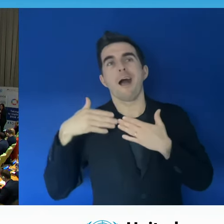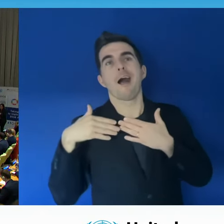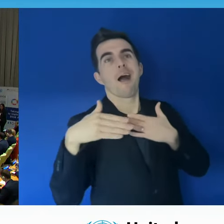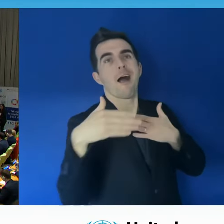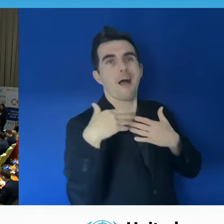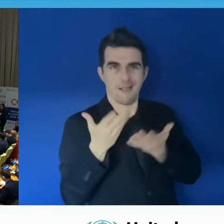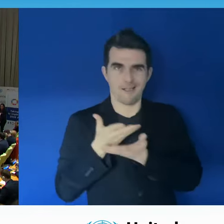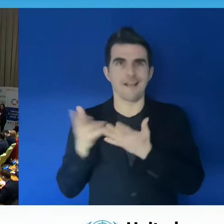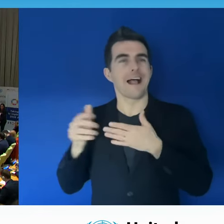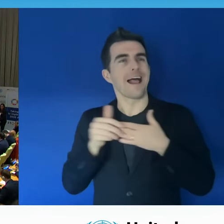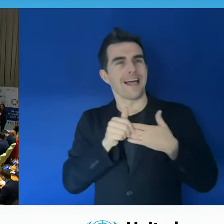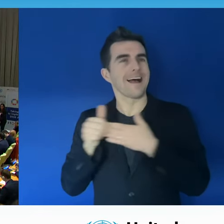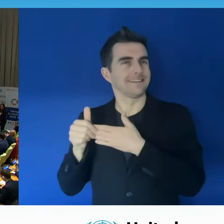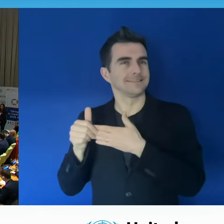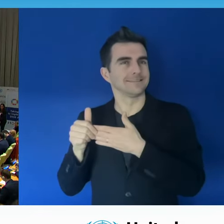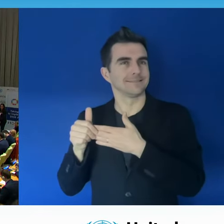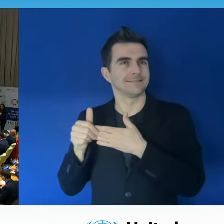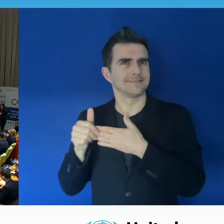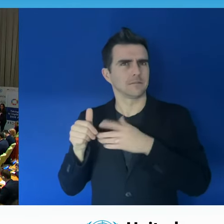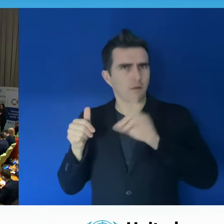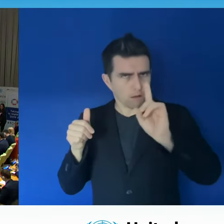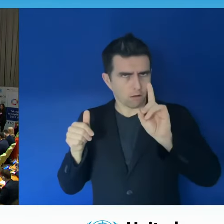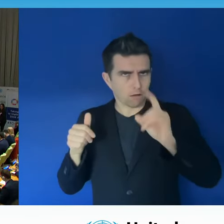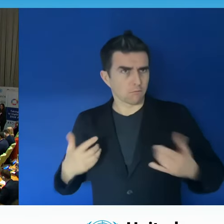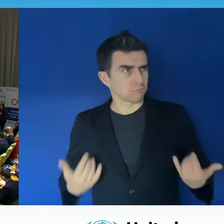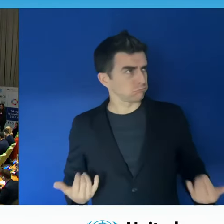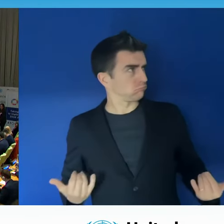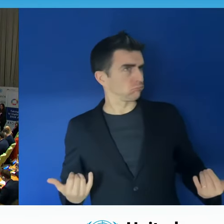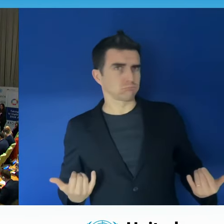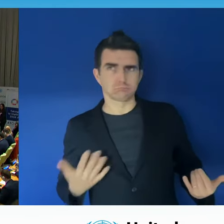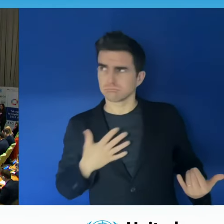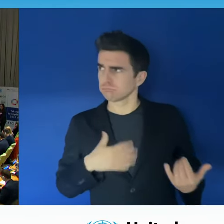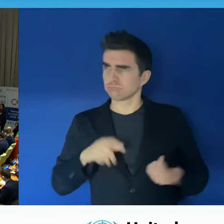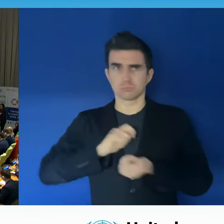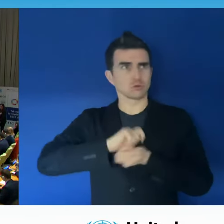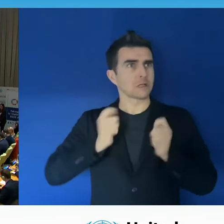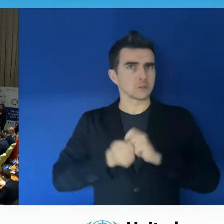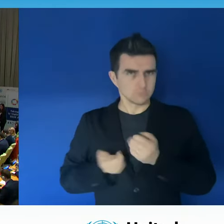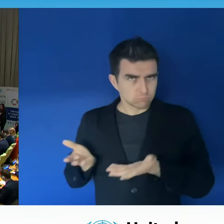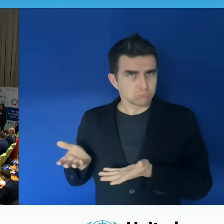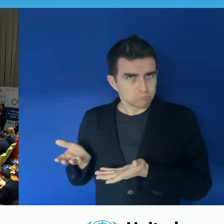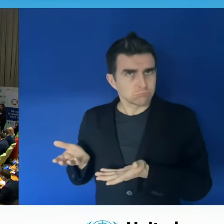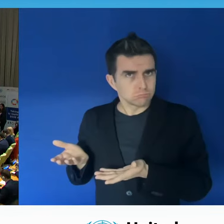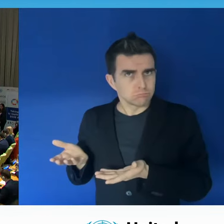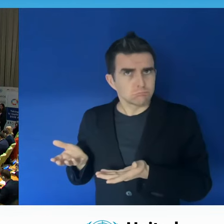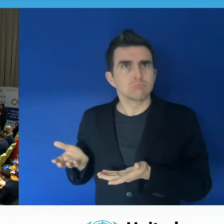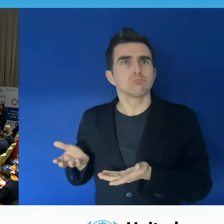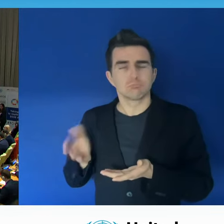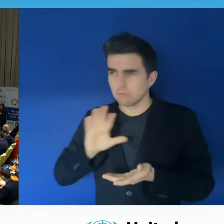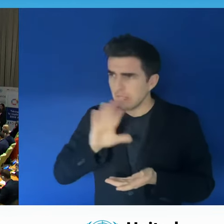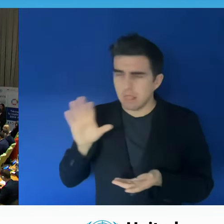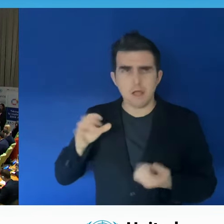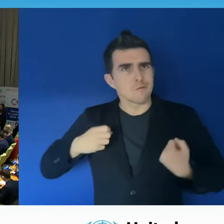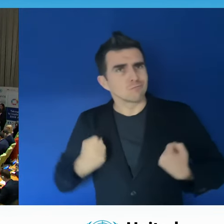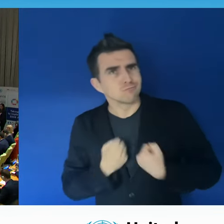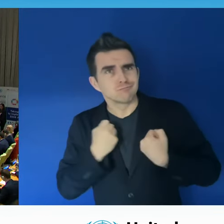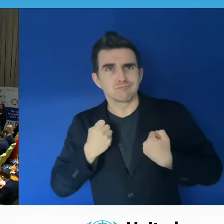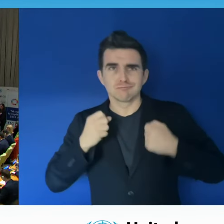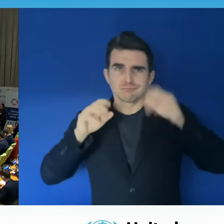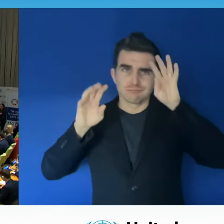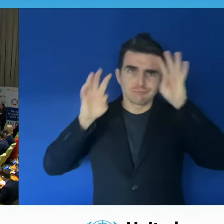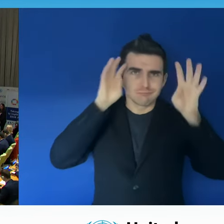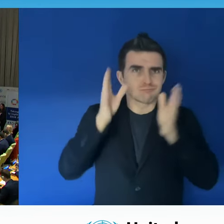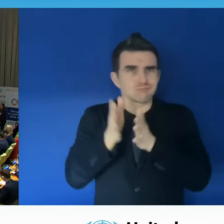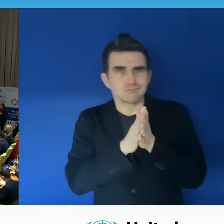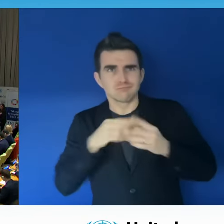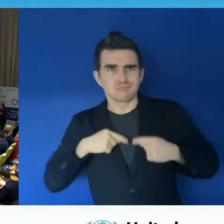innovation, and passion are driving forces behind our collective journey towards prosperity, is guided by our Vision 2030,